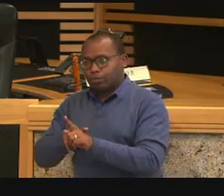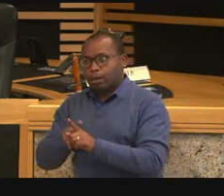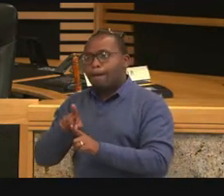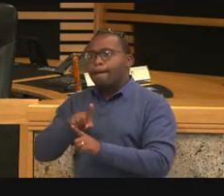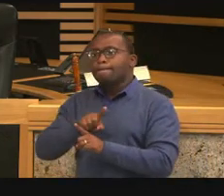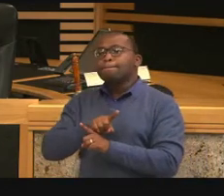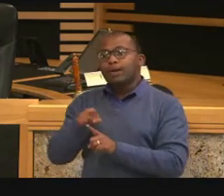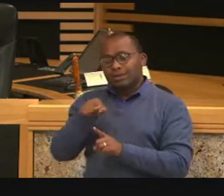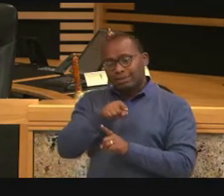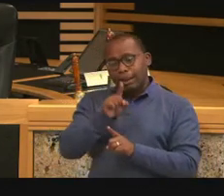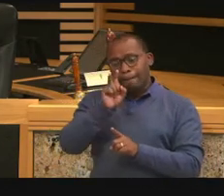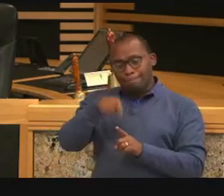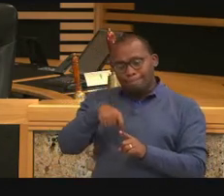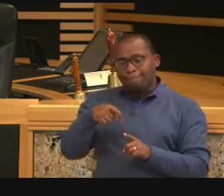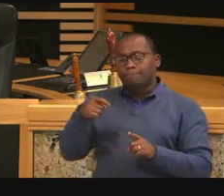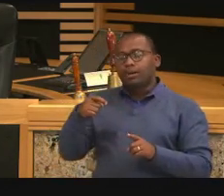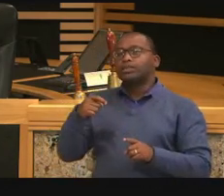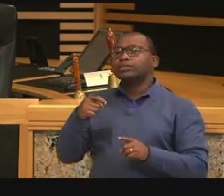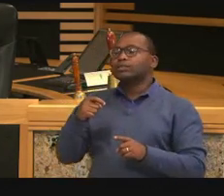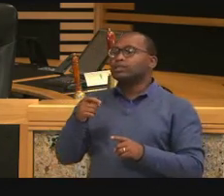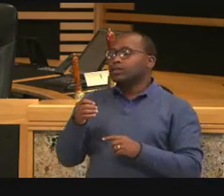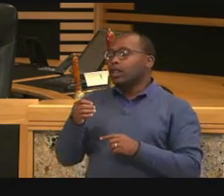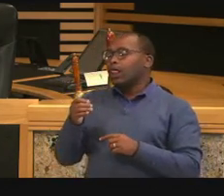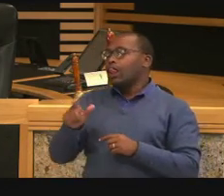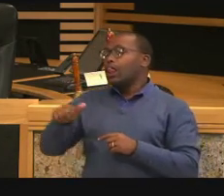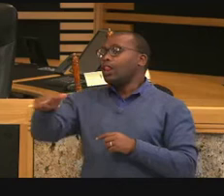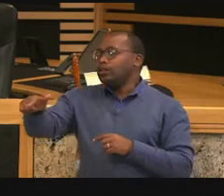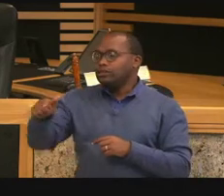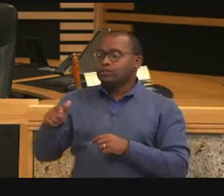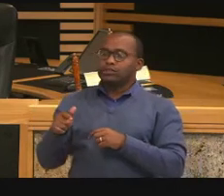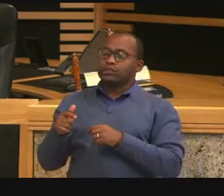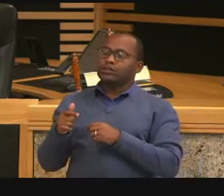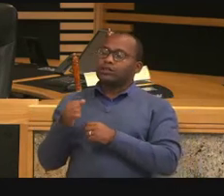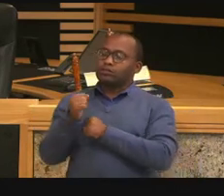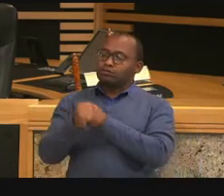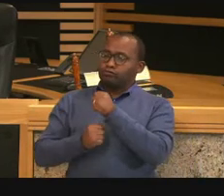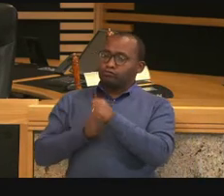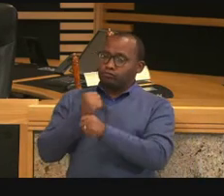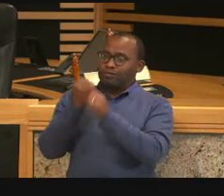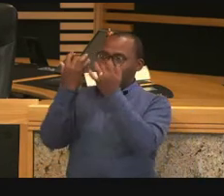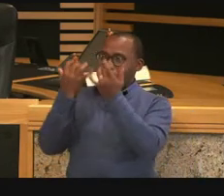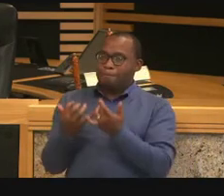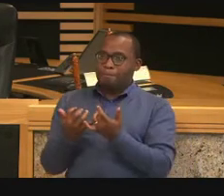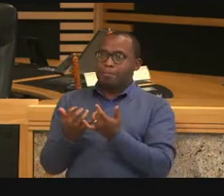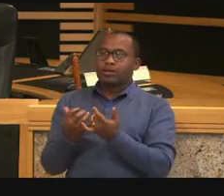of the ensuing financial year's plans.